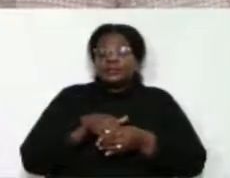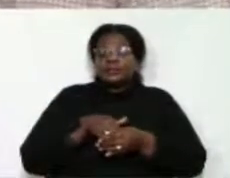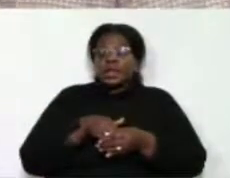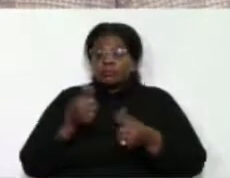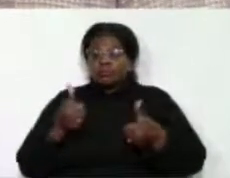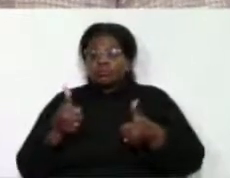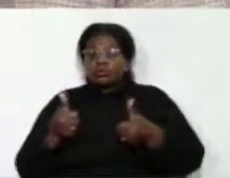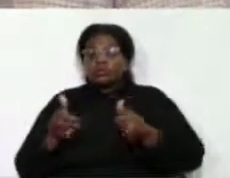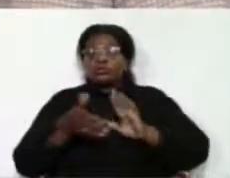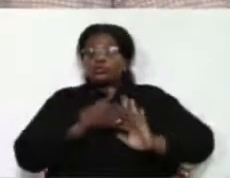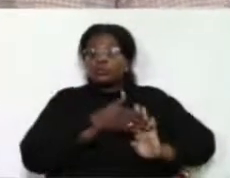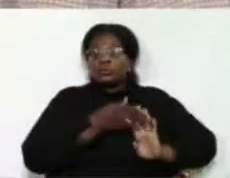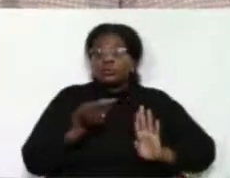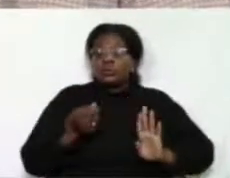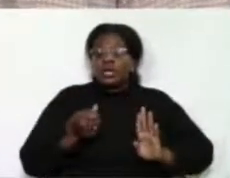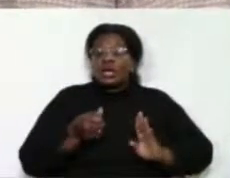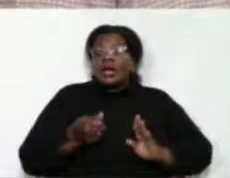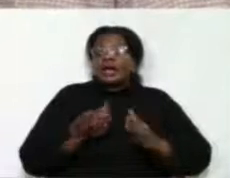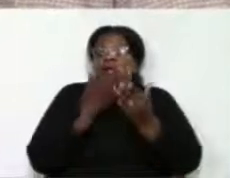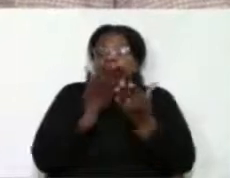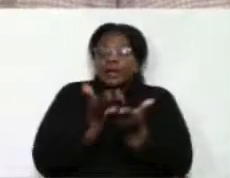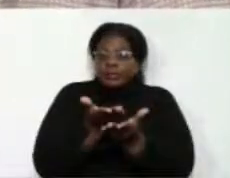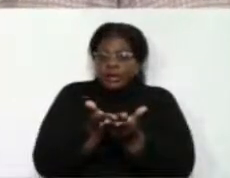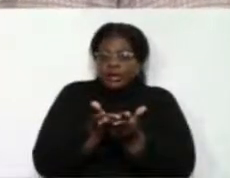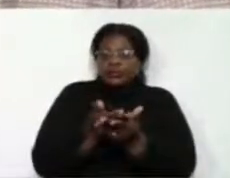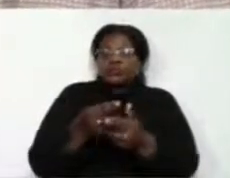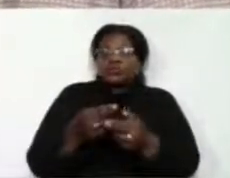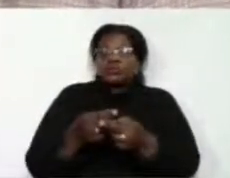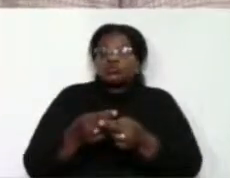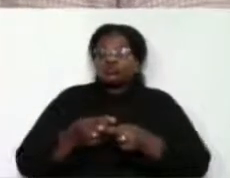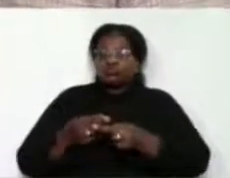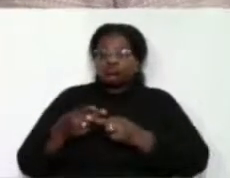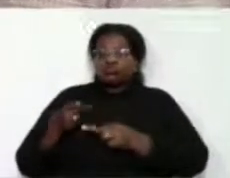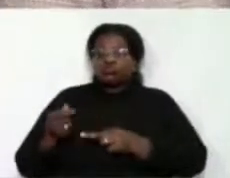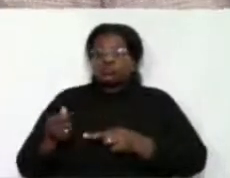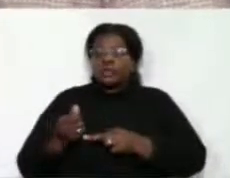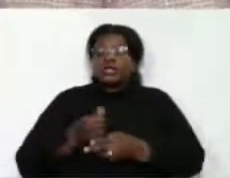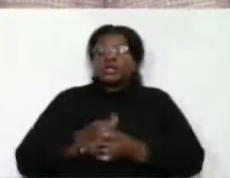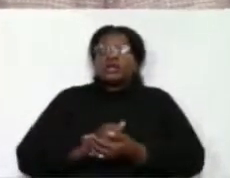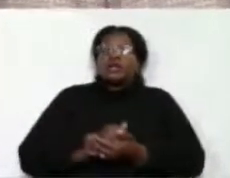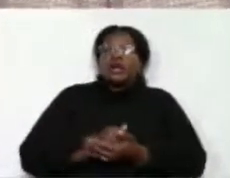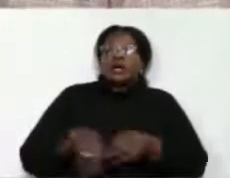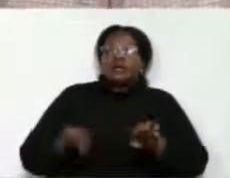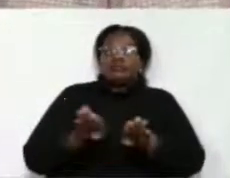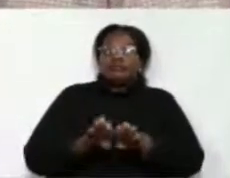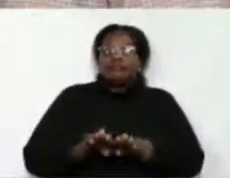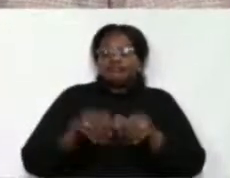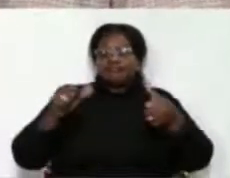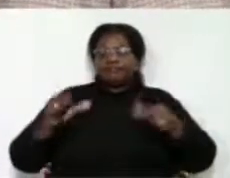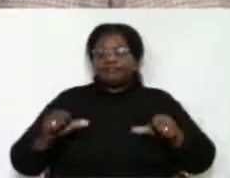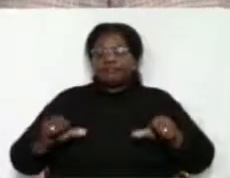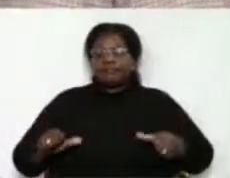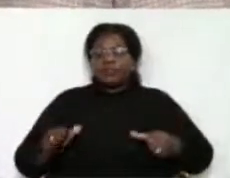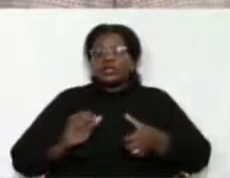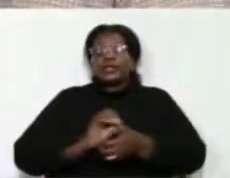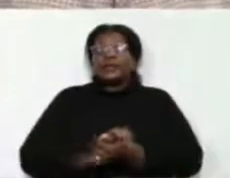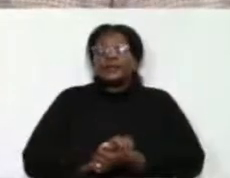can apply for loans. I know what funding vehicles there are. I can even do the accounts. And good at writing